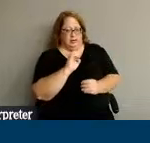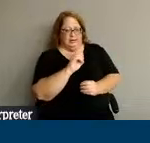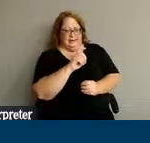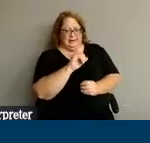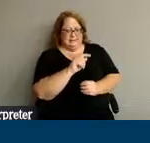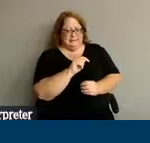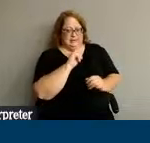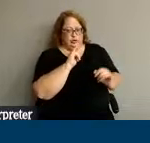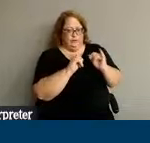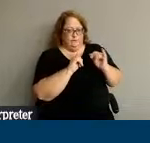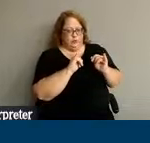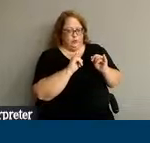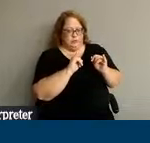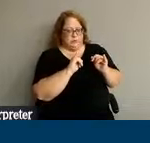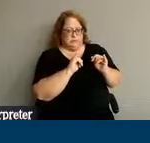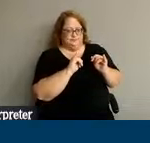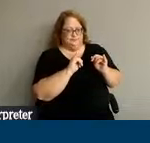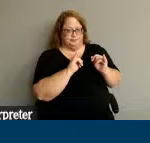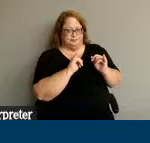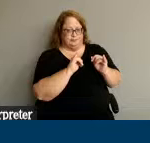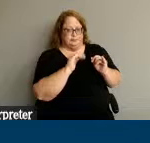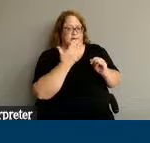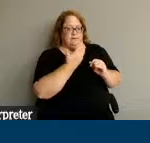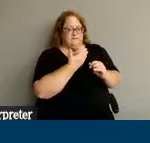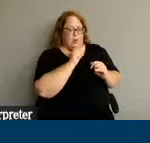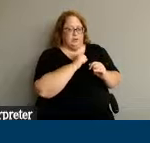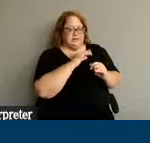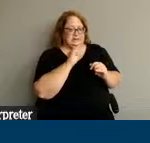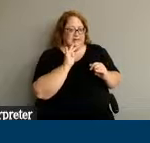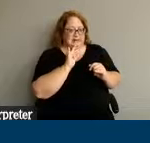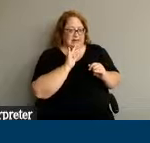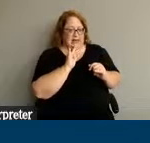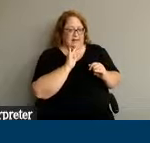the exit interviews of our staff